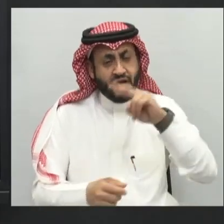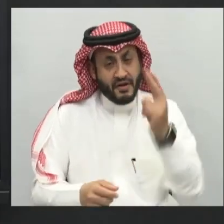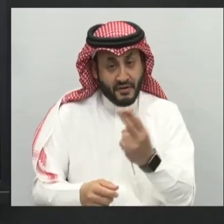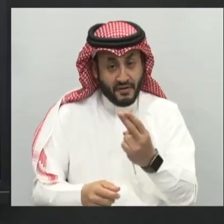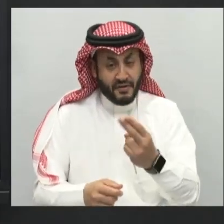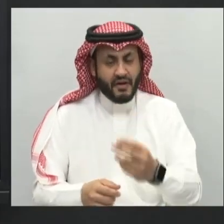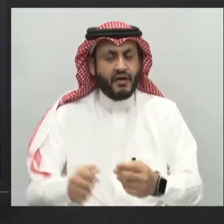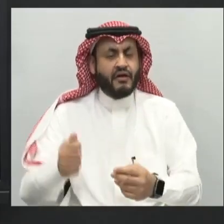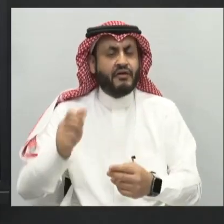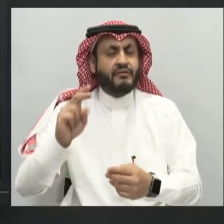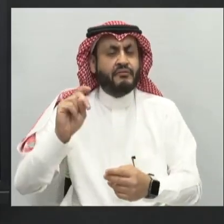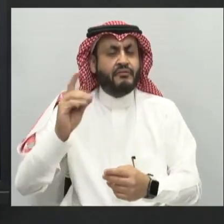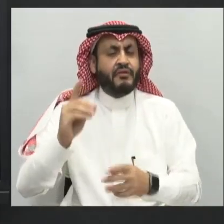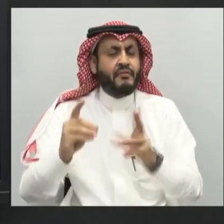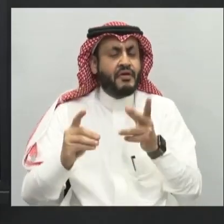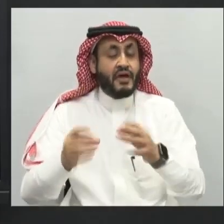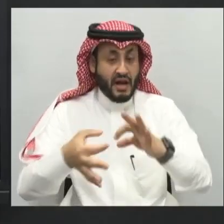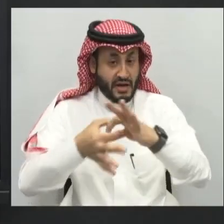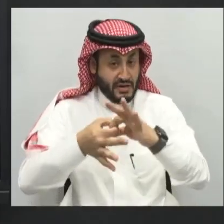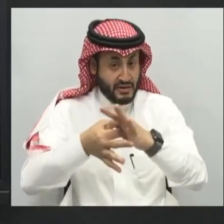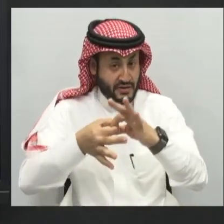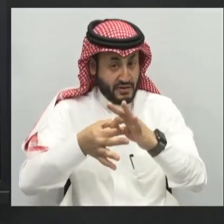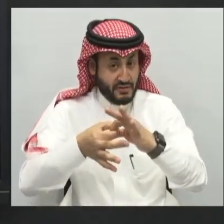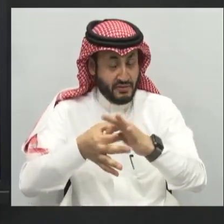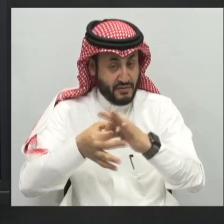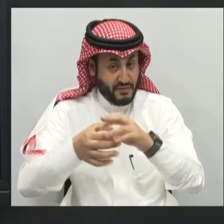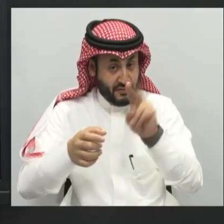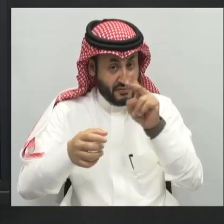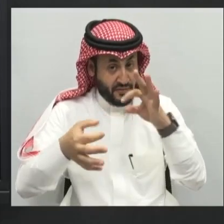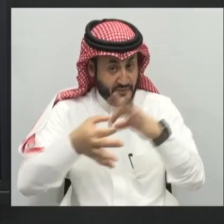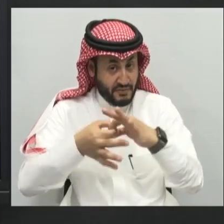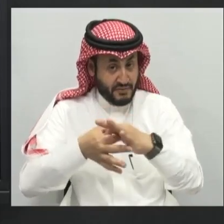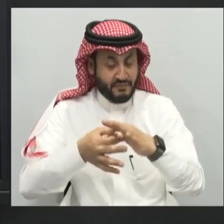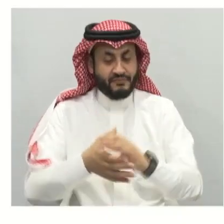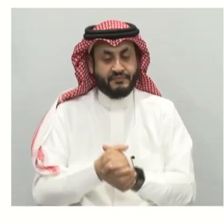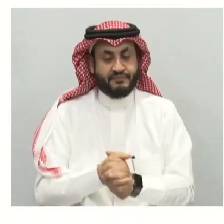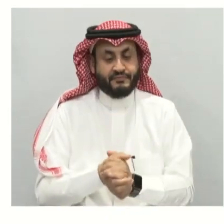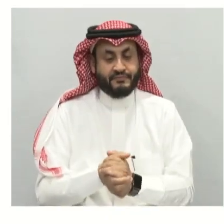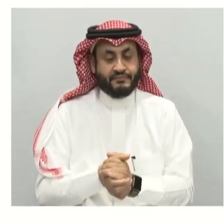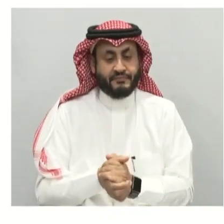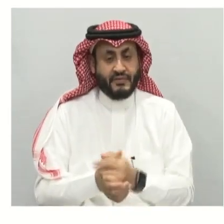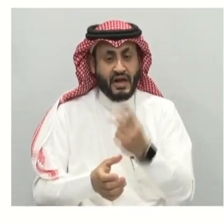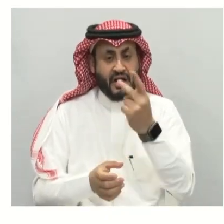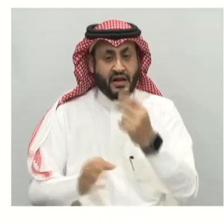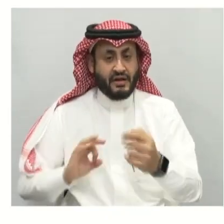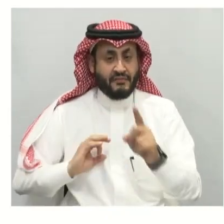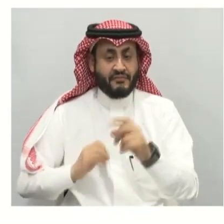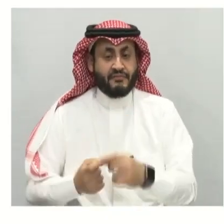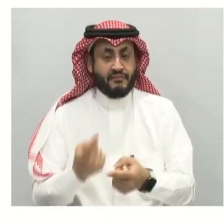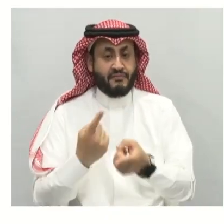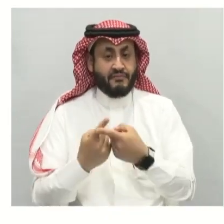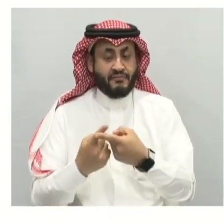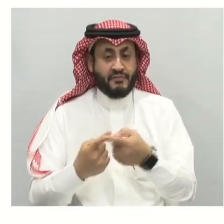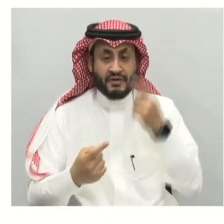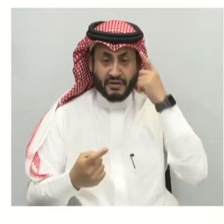and? Yes, when I want to combine two things. So here we have, I like 2 days, Saturday and Sunday. Let's write